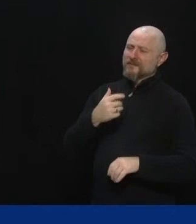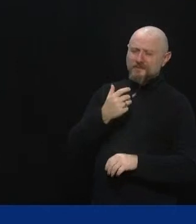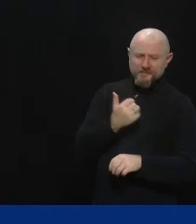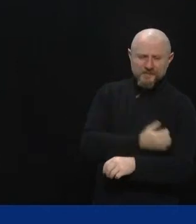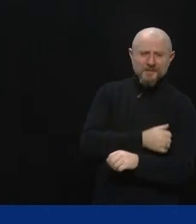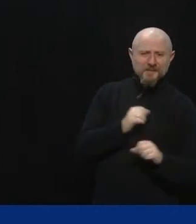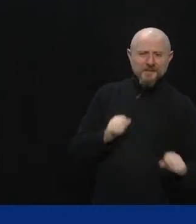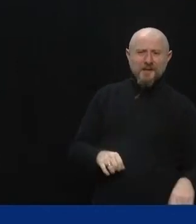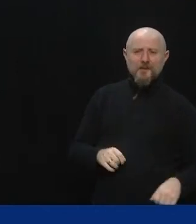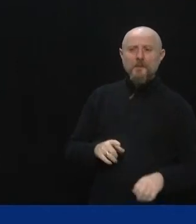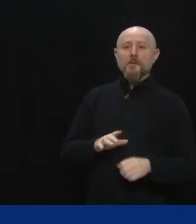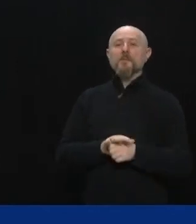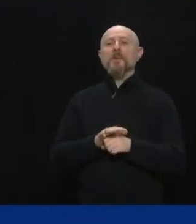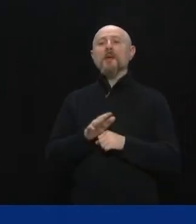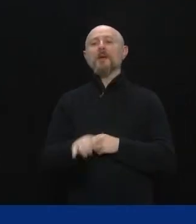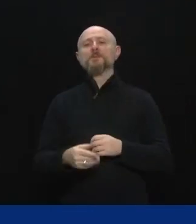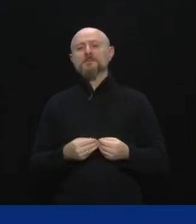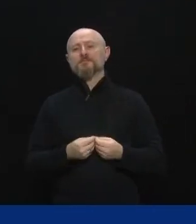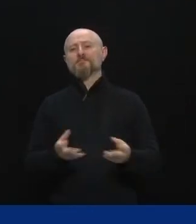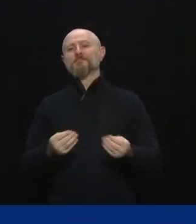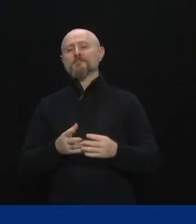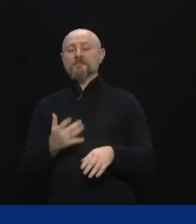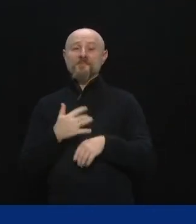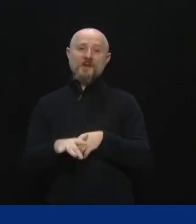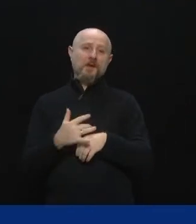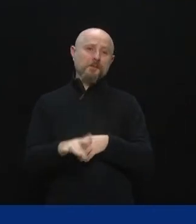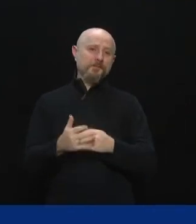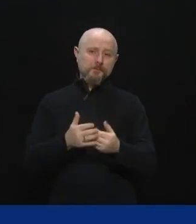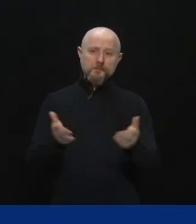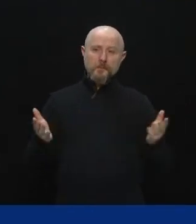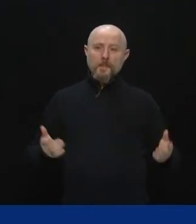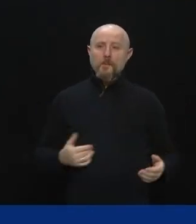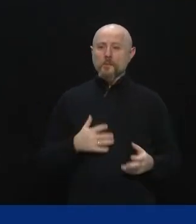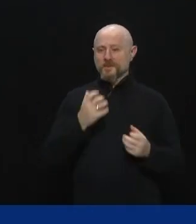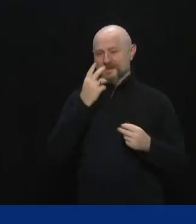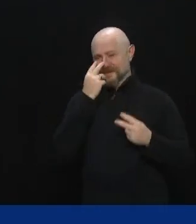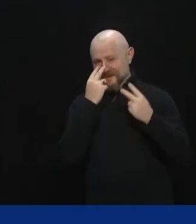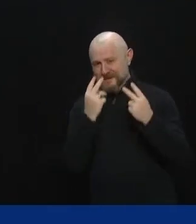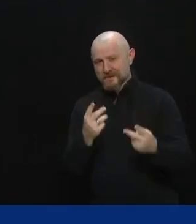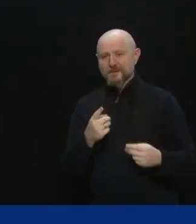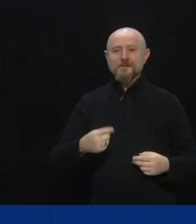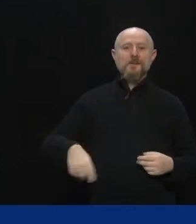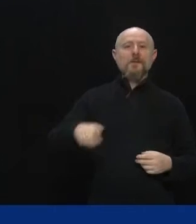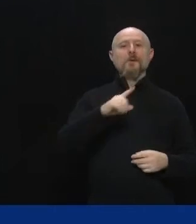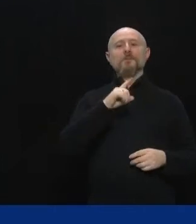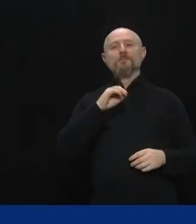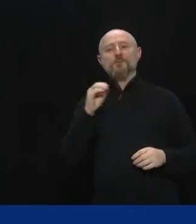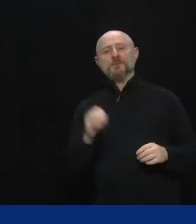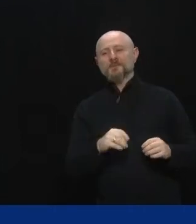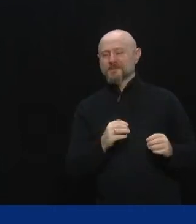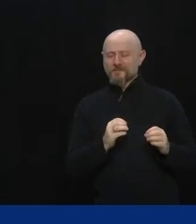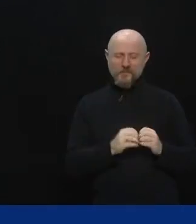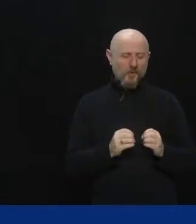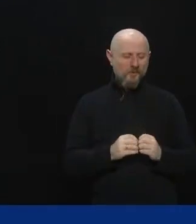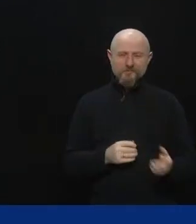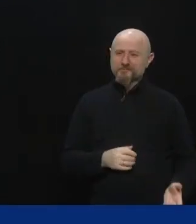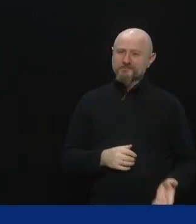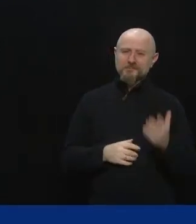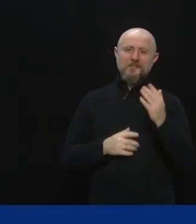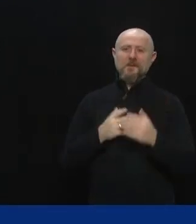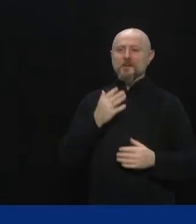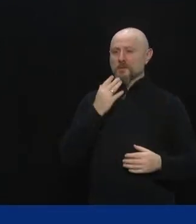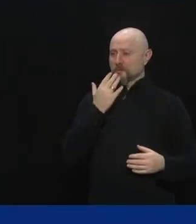vaccinations available. I would love nothing more than to see those vaccination numbers go up. And so, Dr. Bassett, thank you again